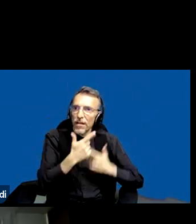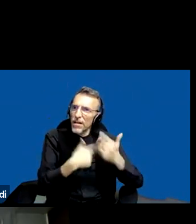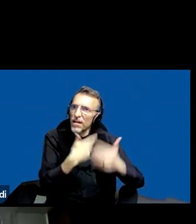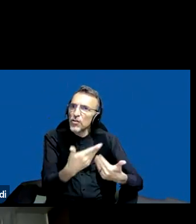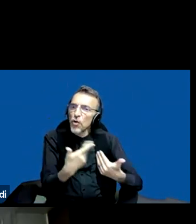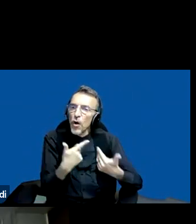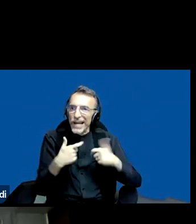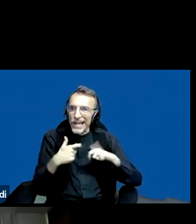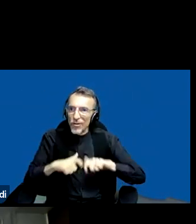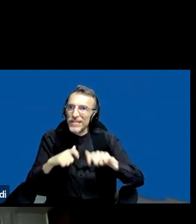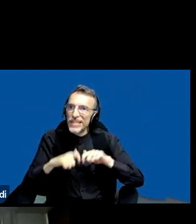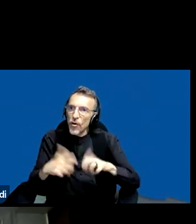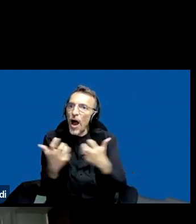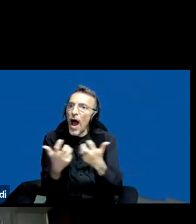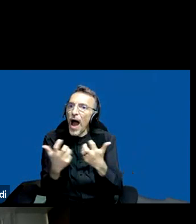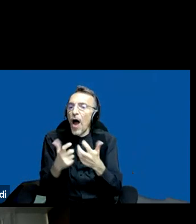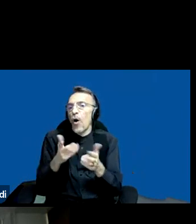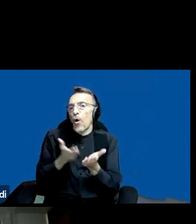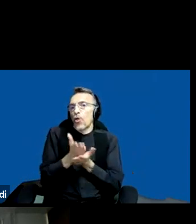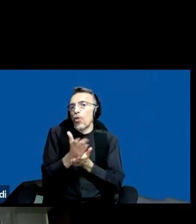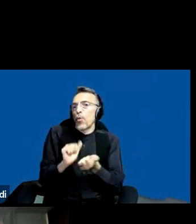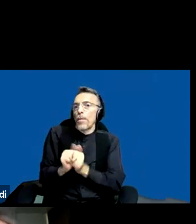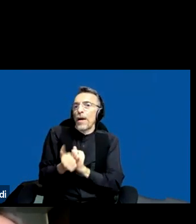continuing this is through partnerships.